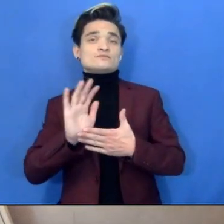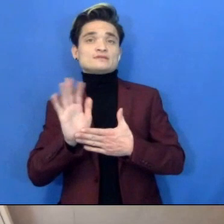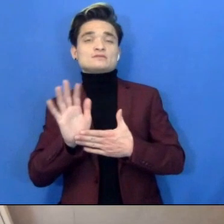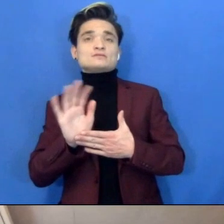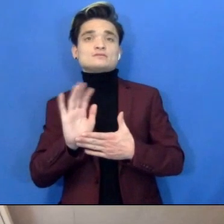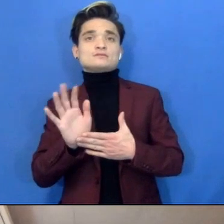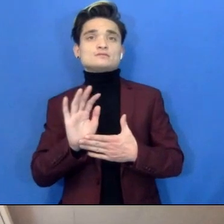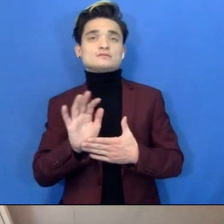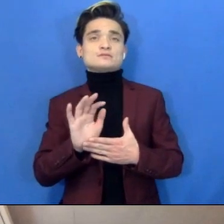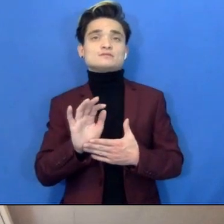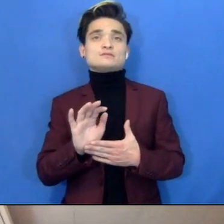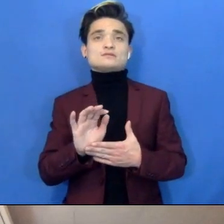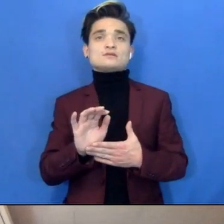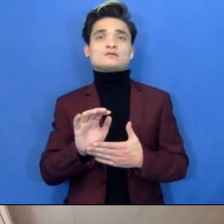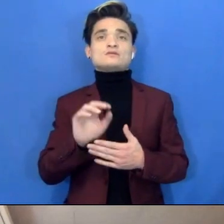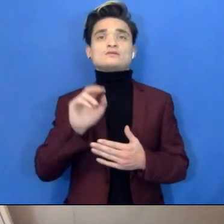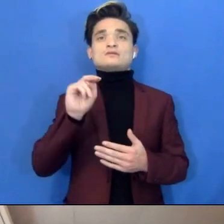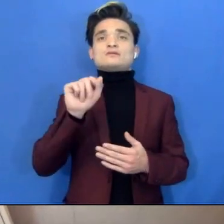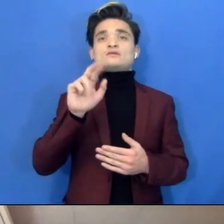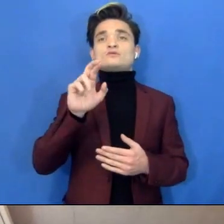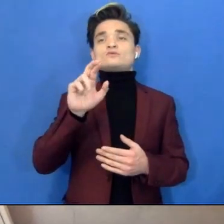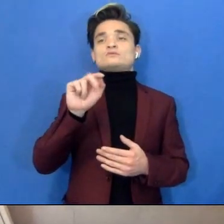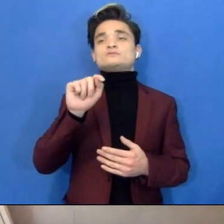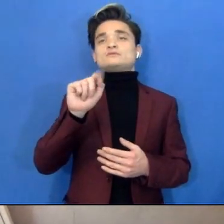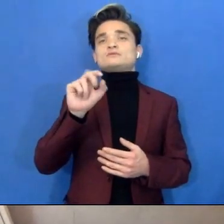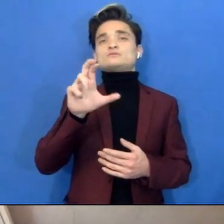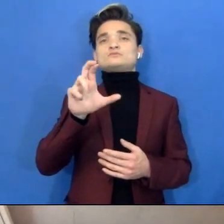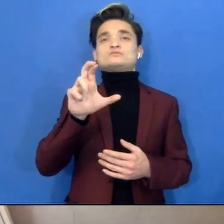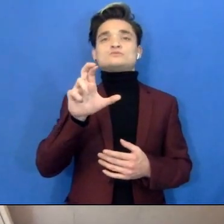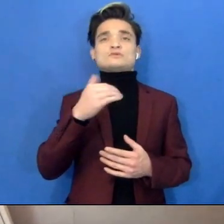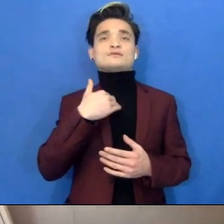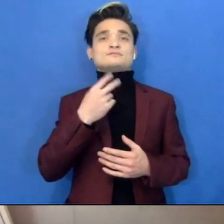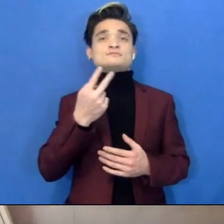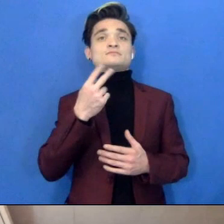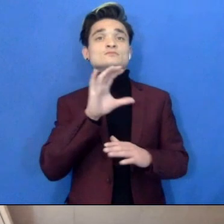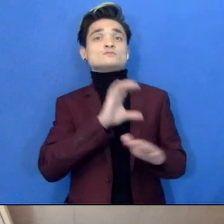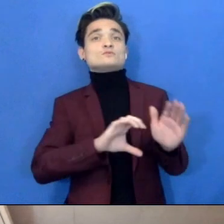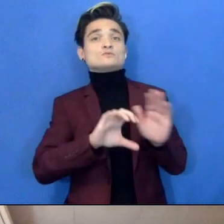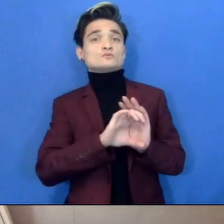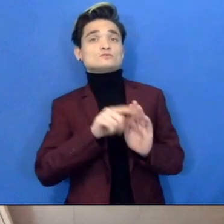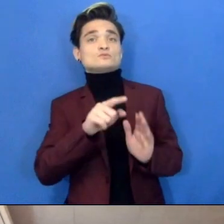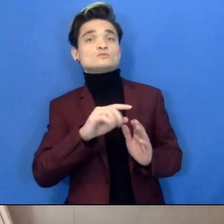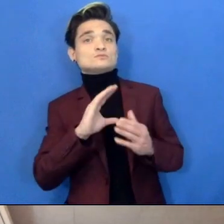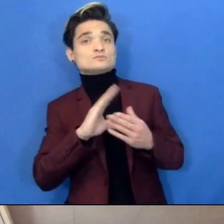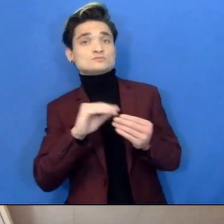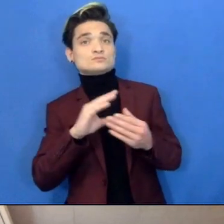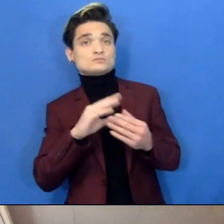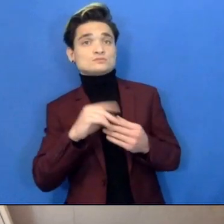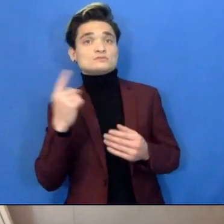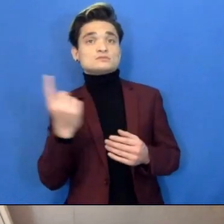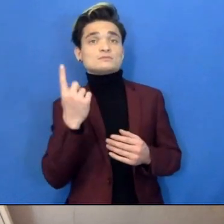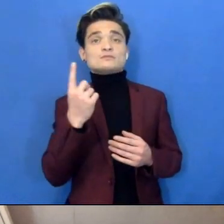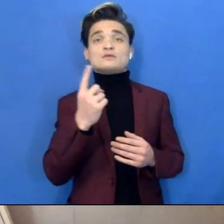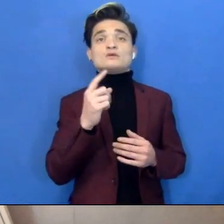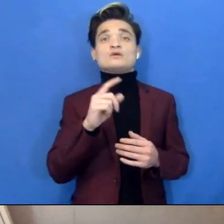a character says something and the audience needs to understand that this is a lie, whereas the other characters in the fictional plot need to